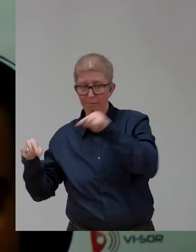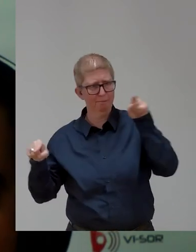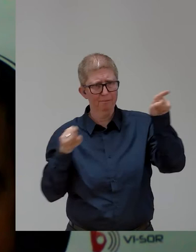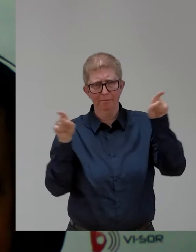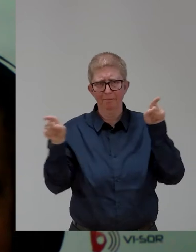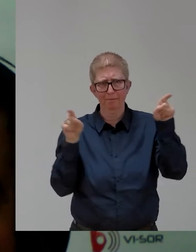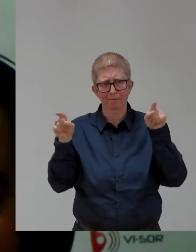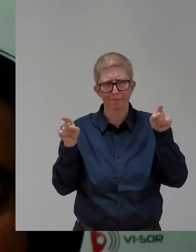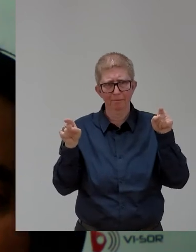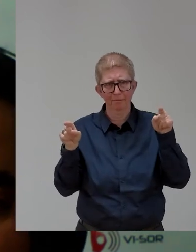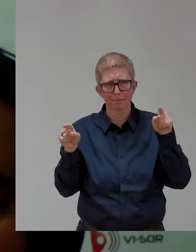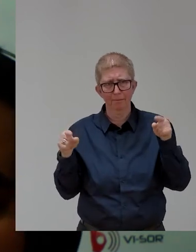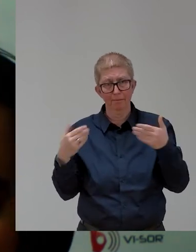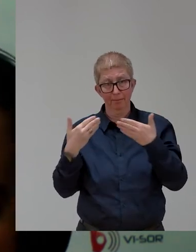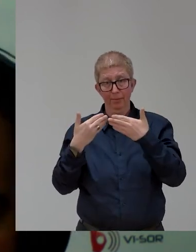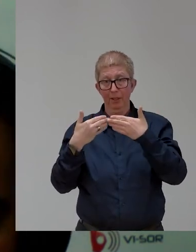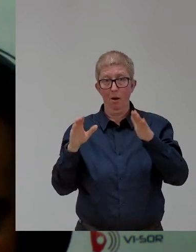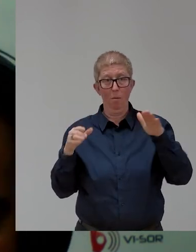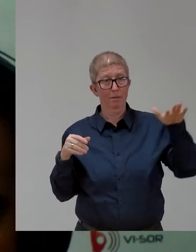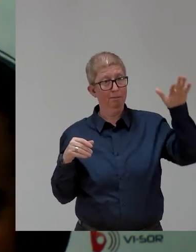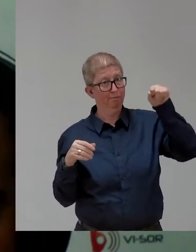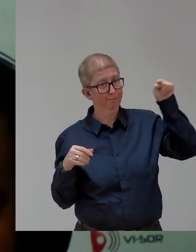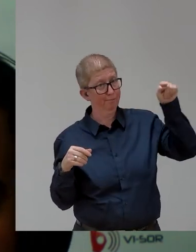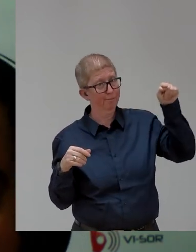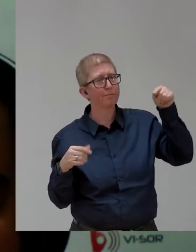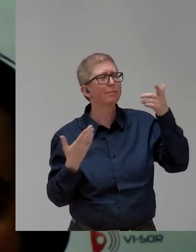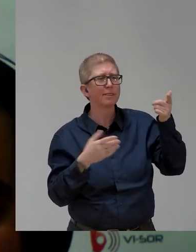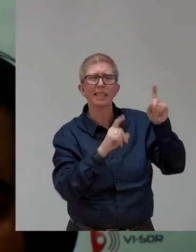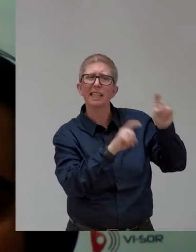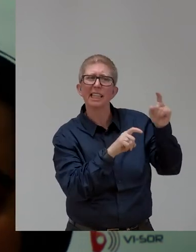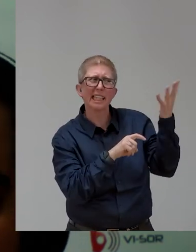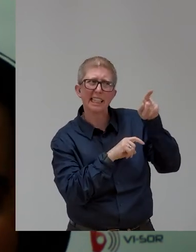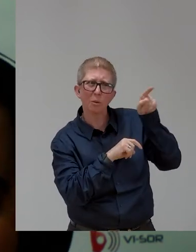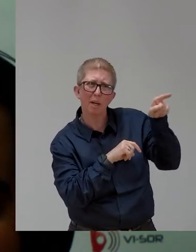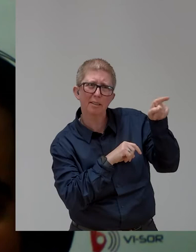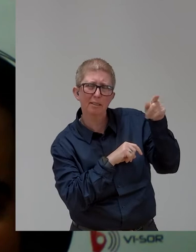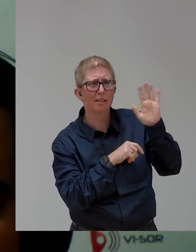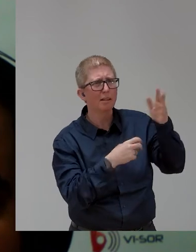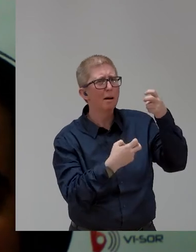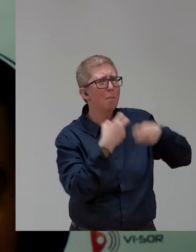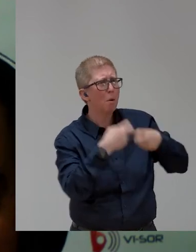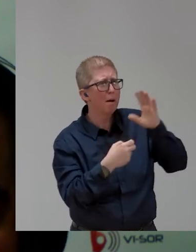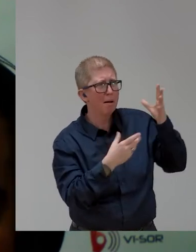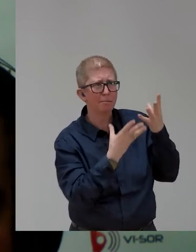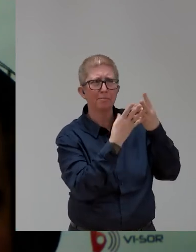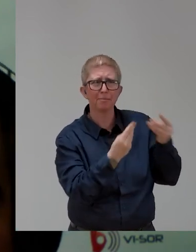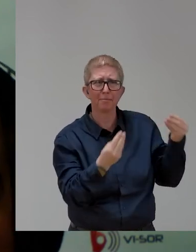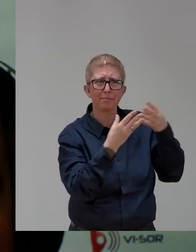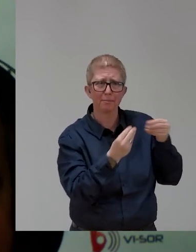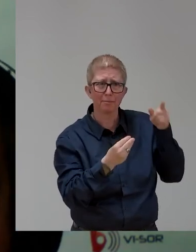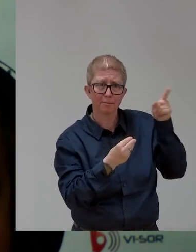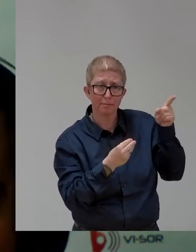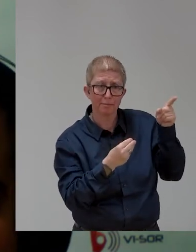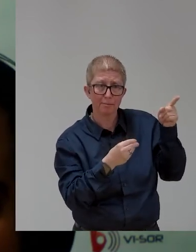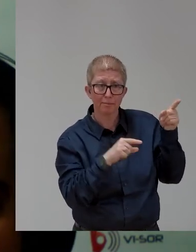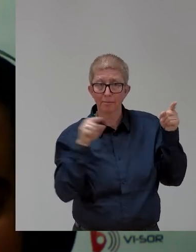social needs and ensuring the actions proposed to solve these problems are executed within the framework of the law and